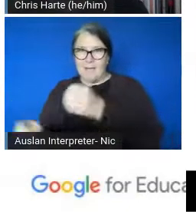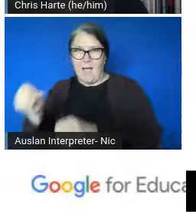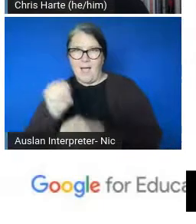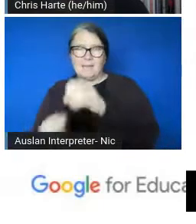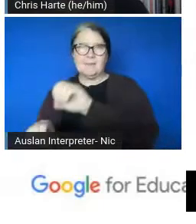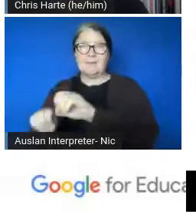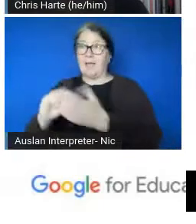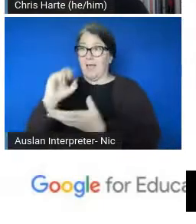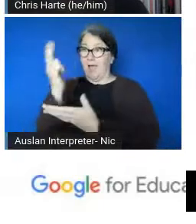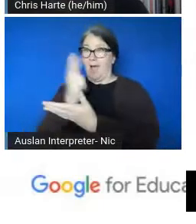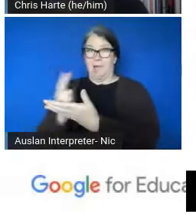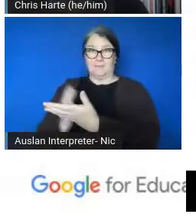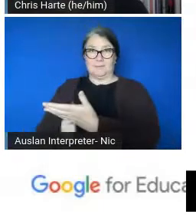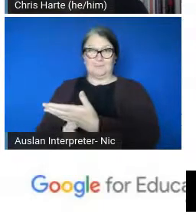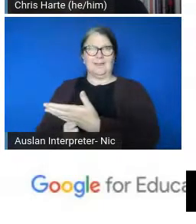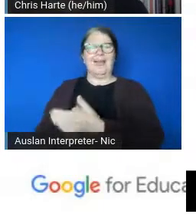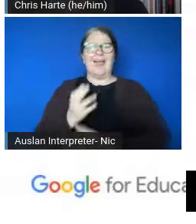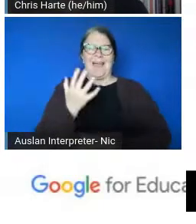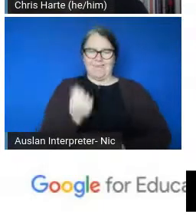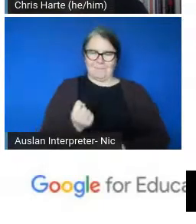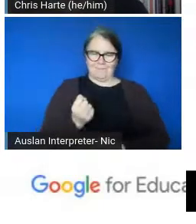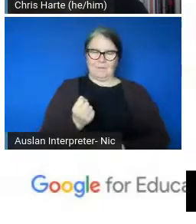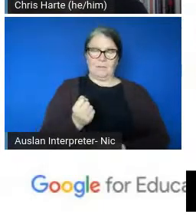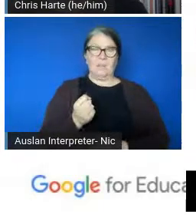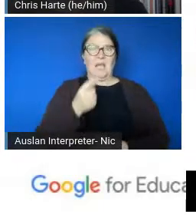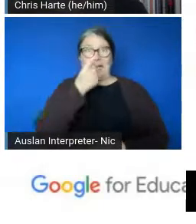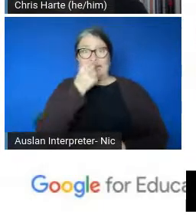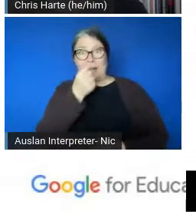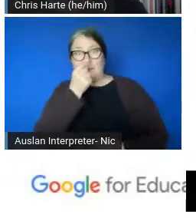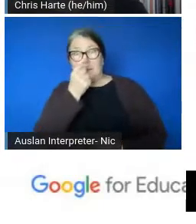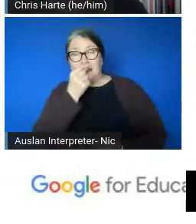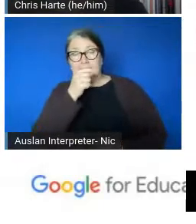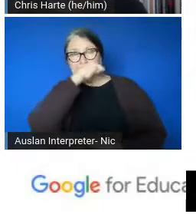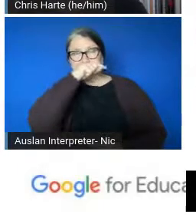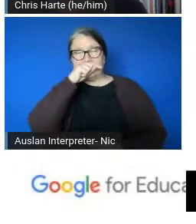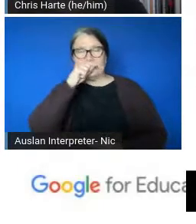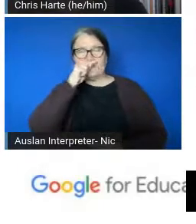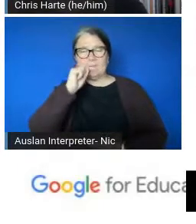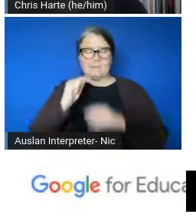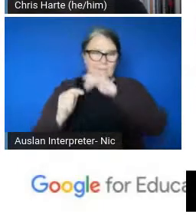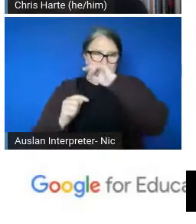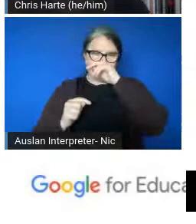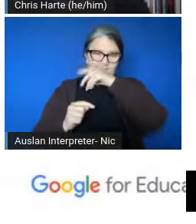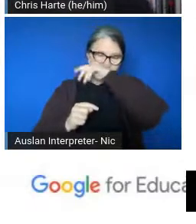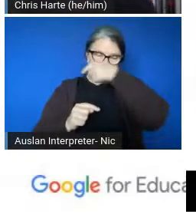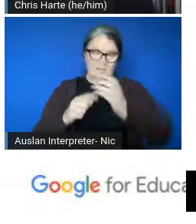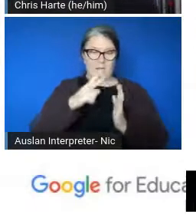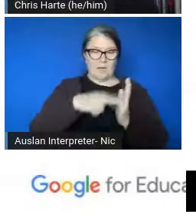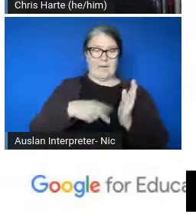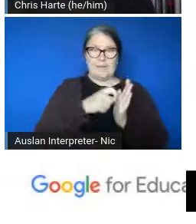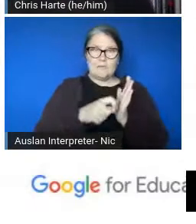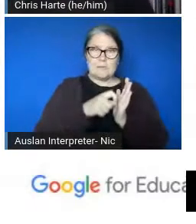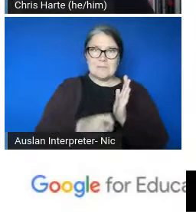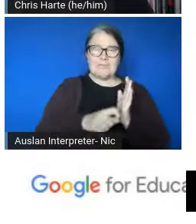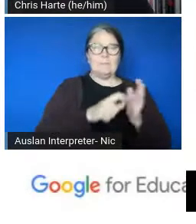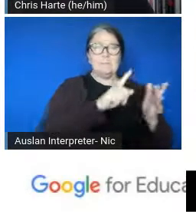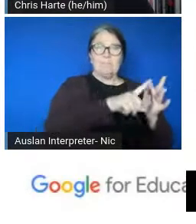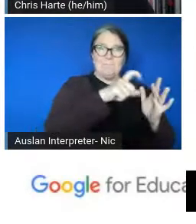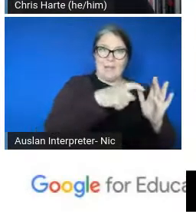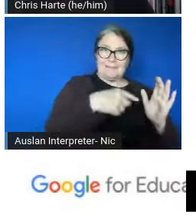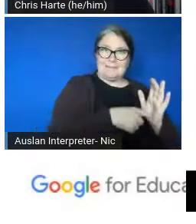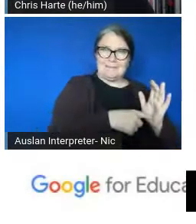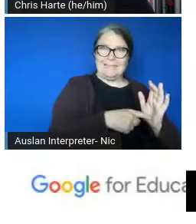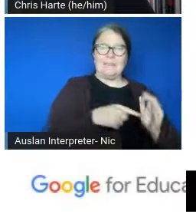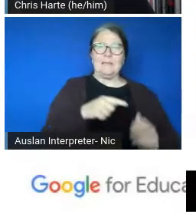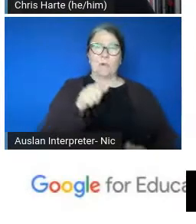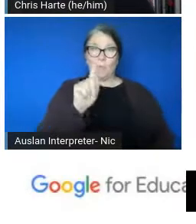there. There are also capabilities in there like literacy and ICT. And what you can see is,